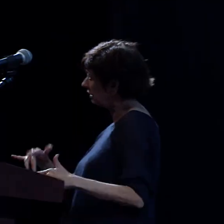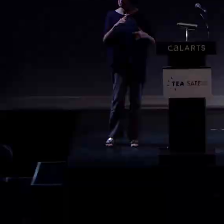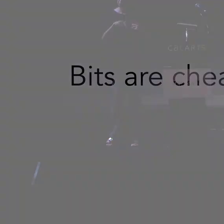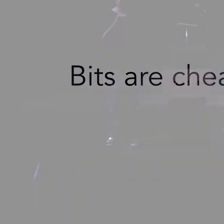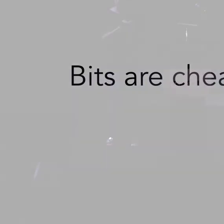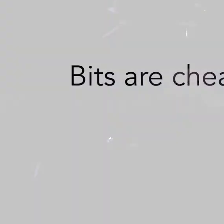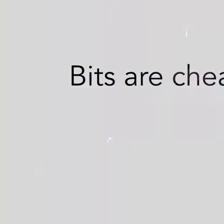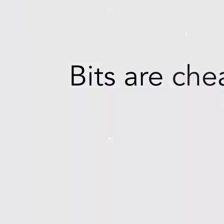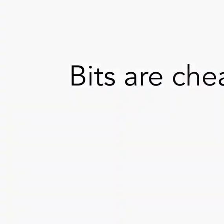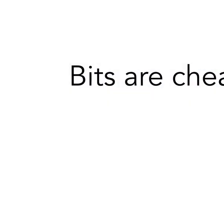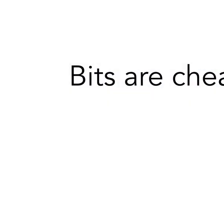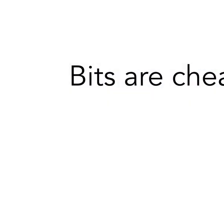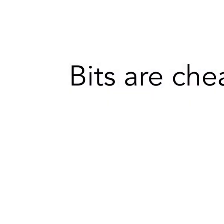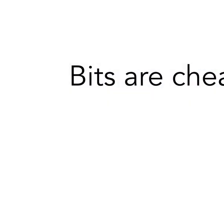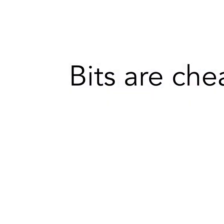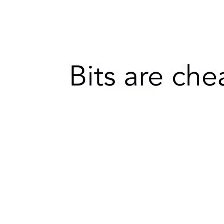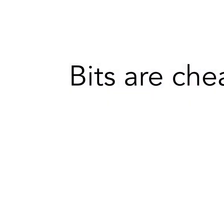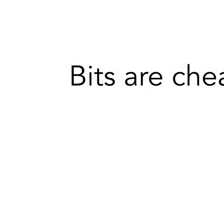it. Why are they doing it?